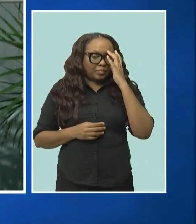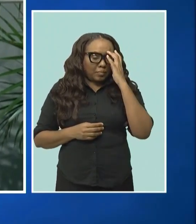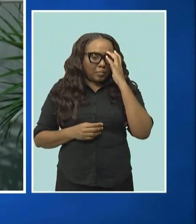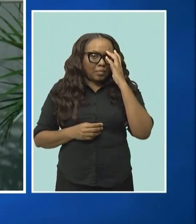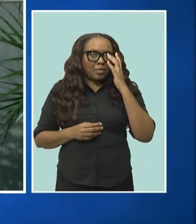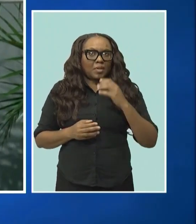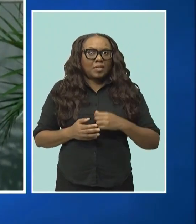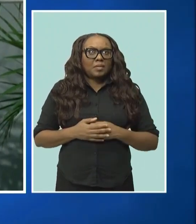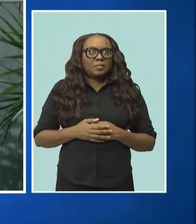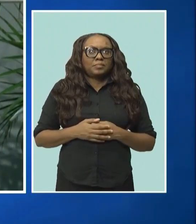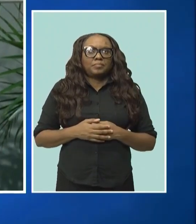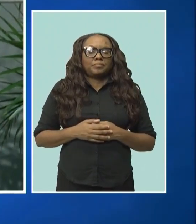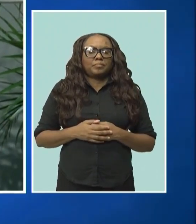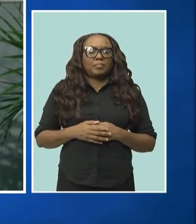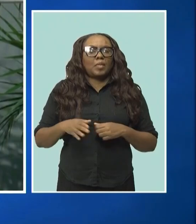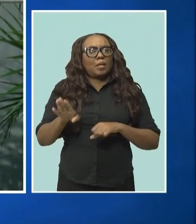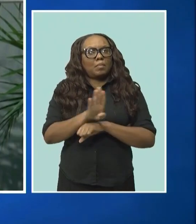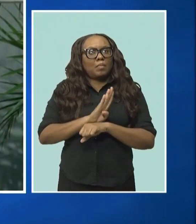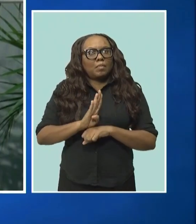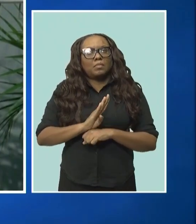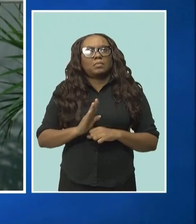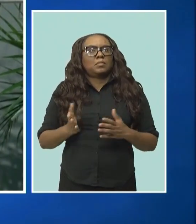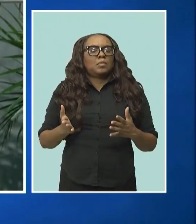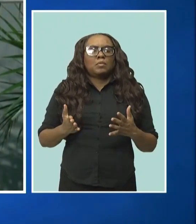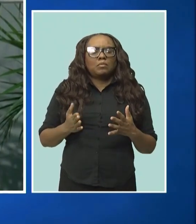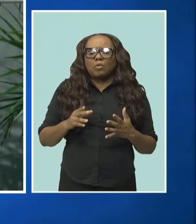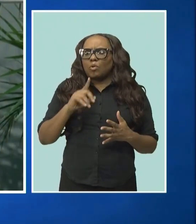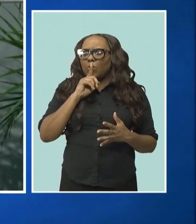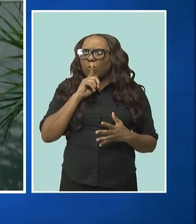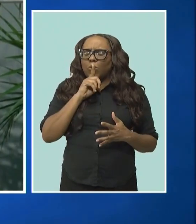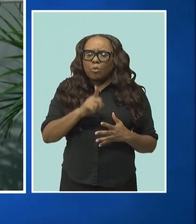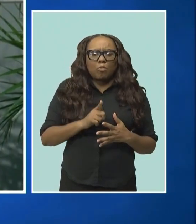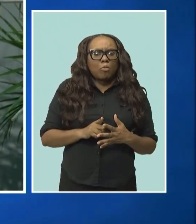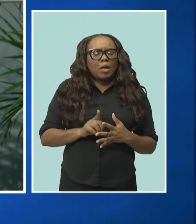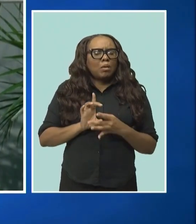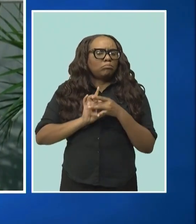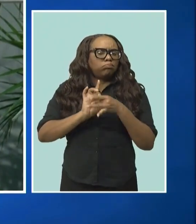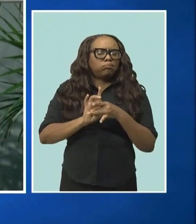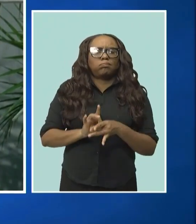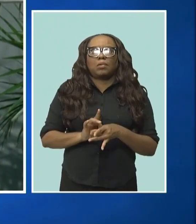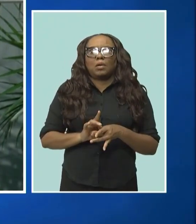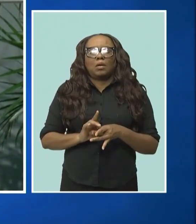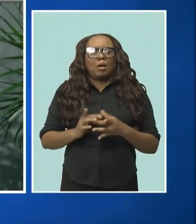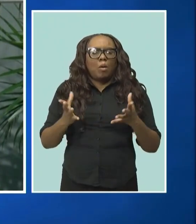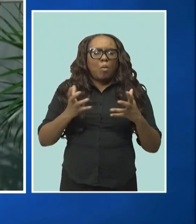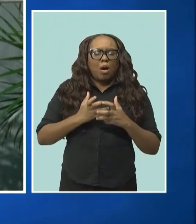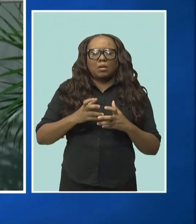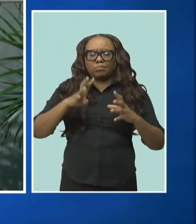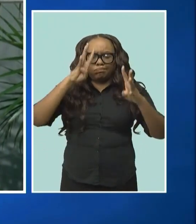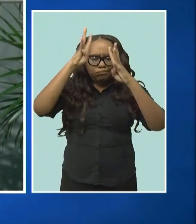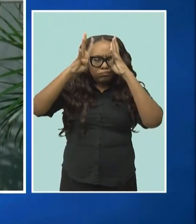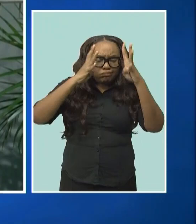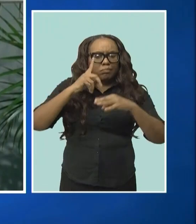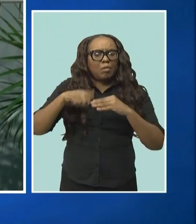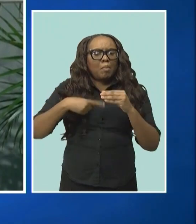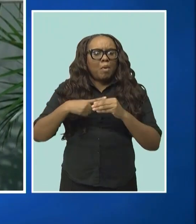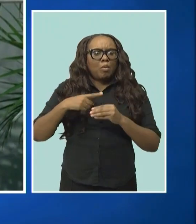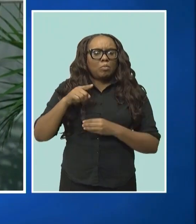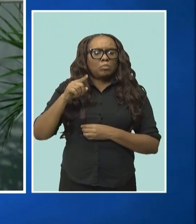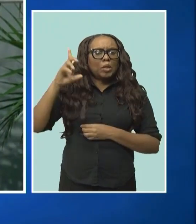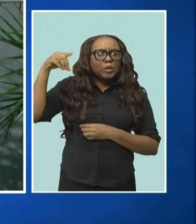immersed in Barbados, given our goals for 2030. And the simple